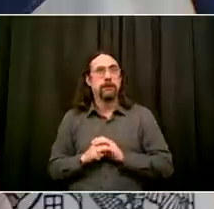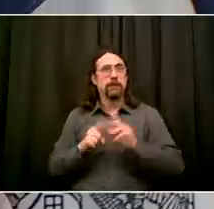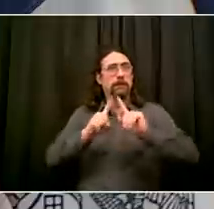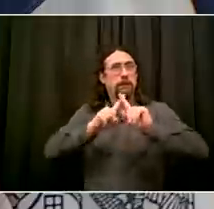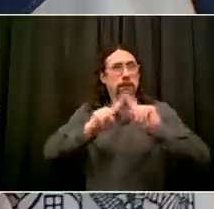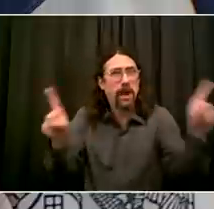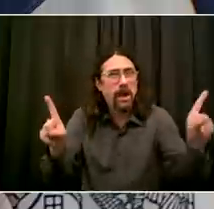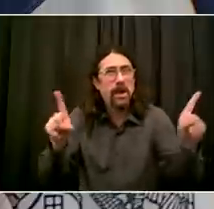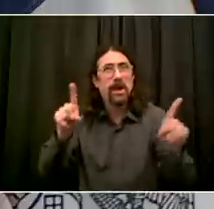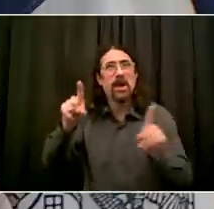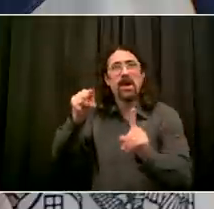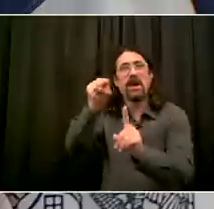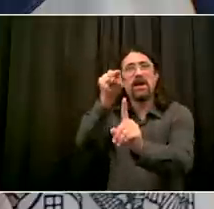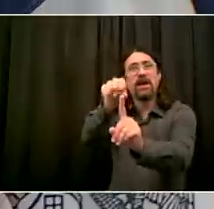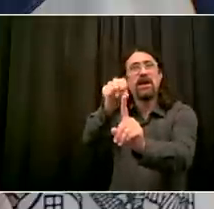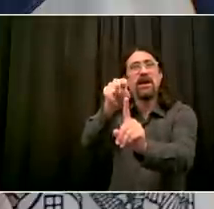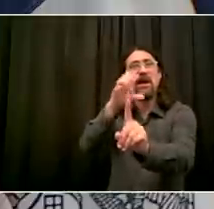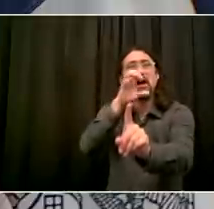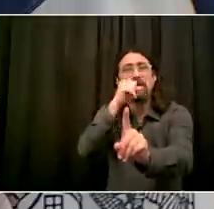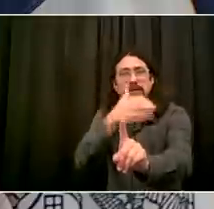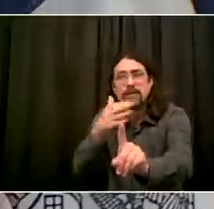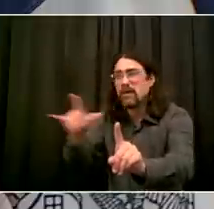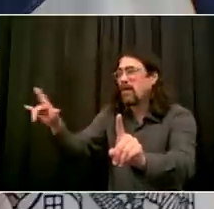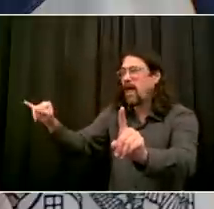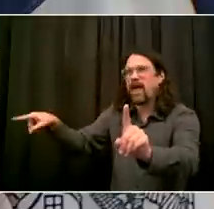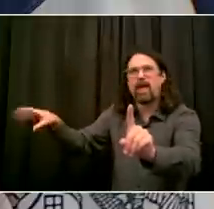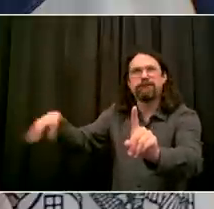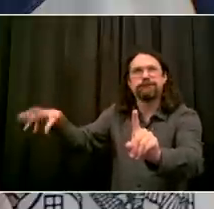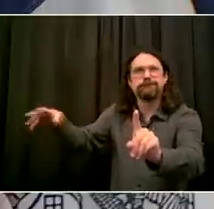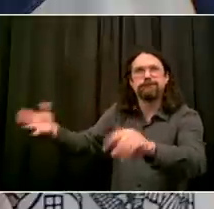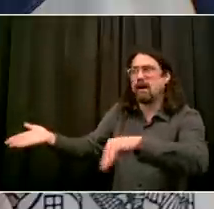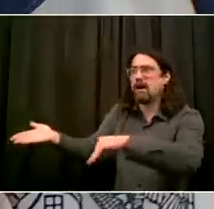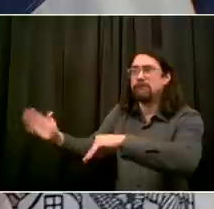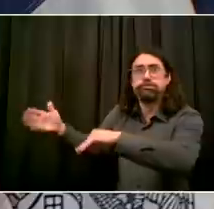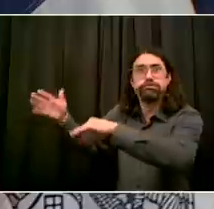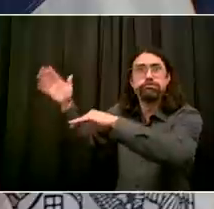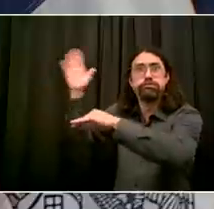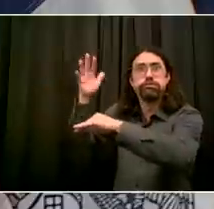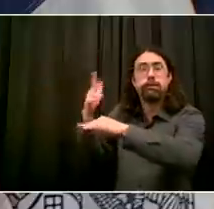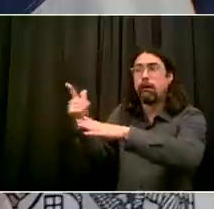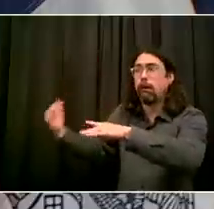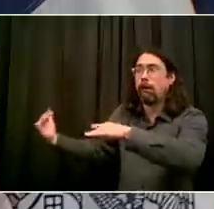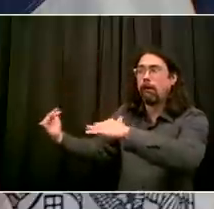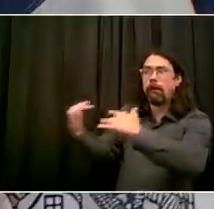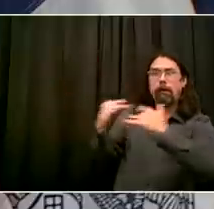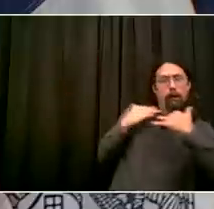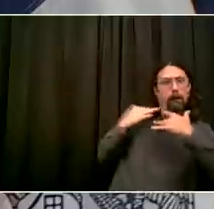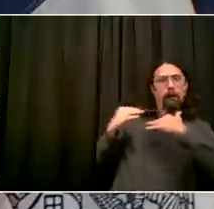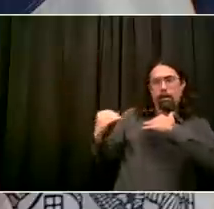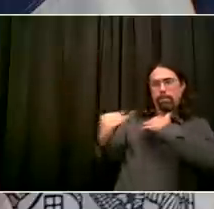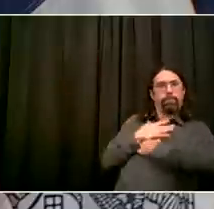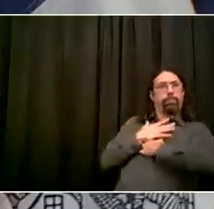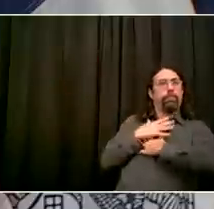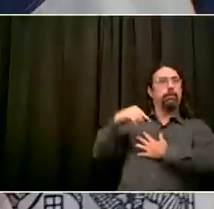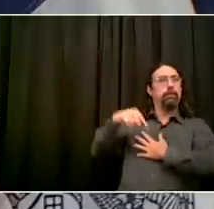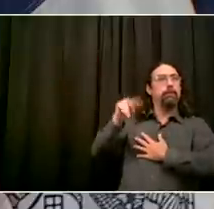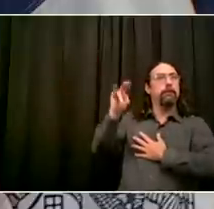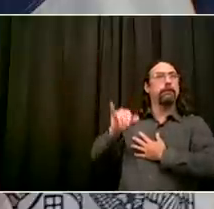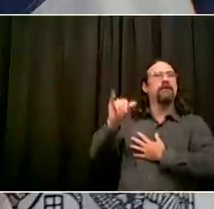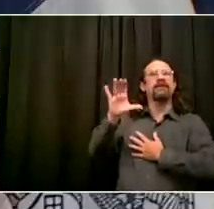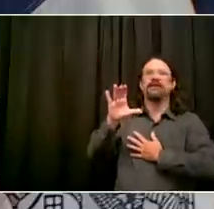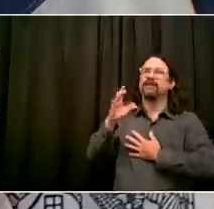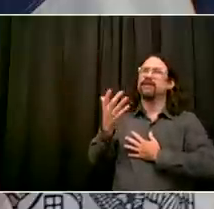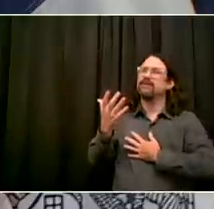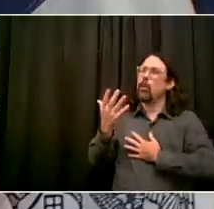have different worldviews. That's normal. But I think if you ask the question here, where have we ultimately gotten? I think the vast majority